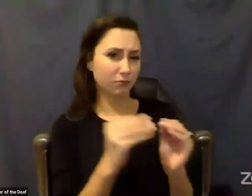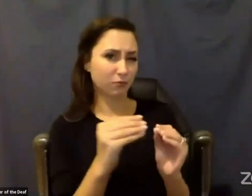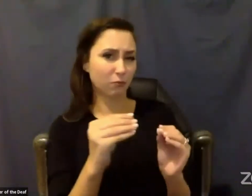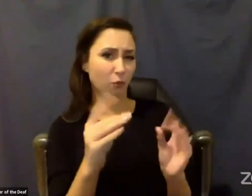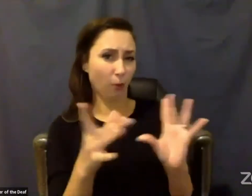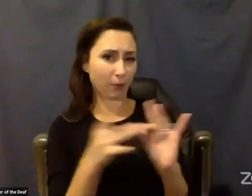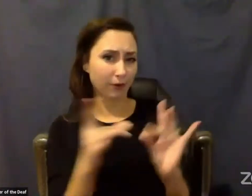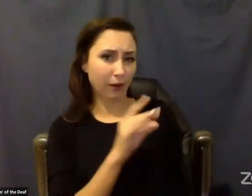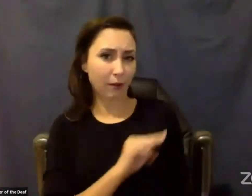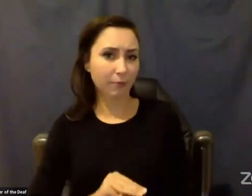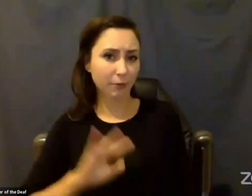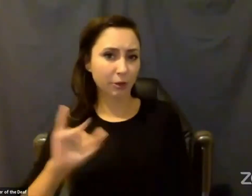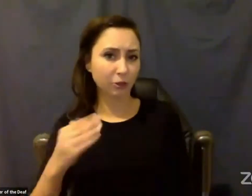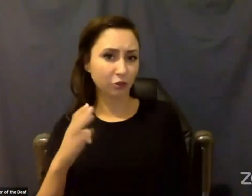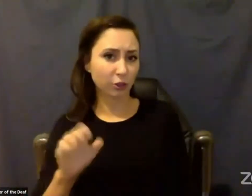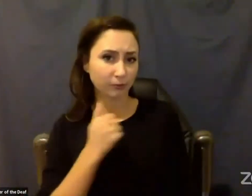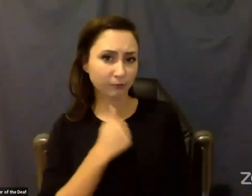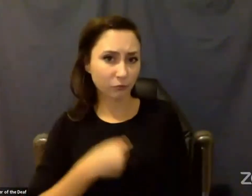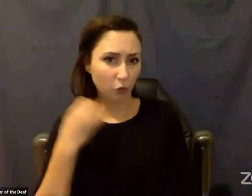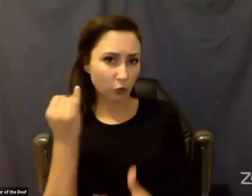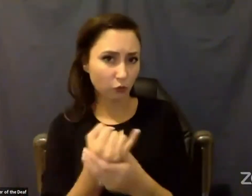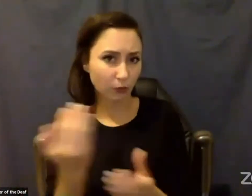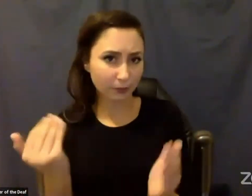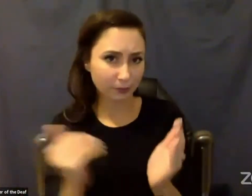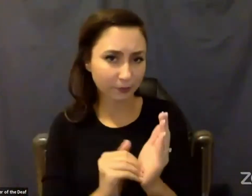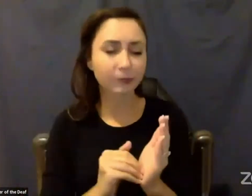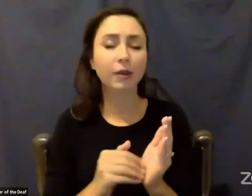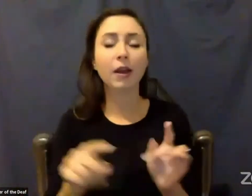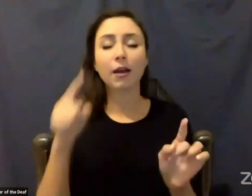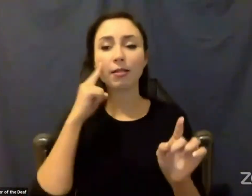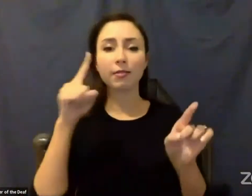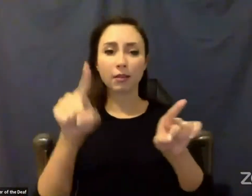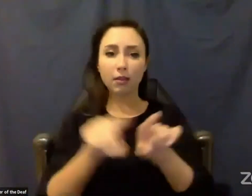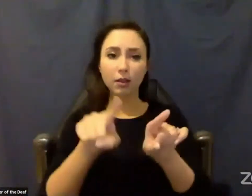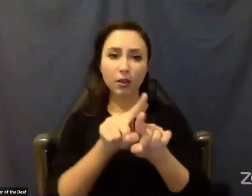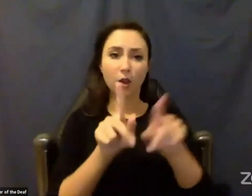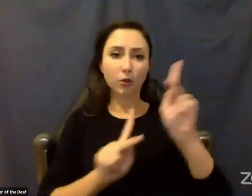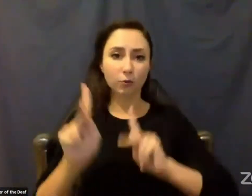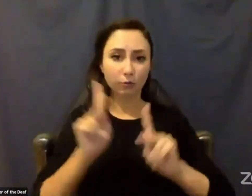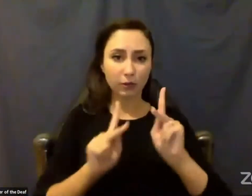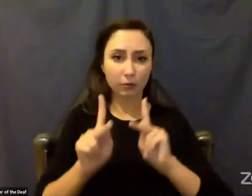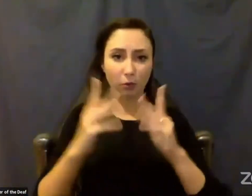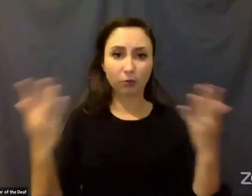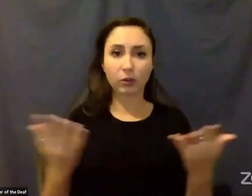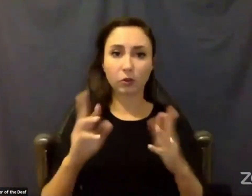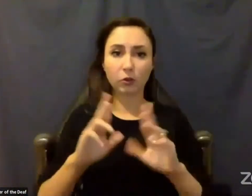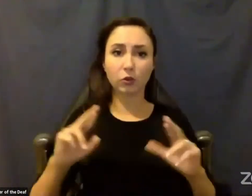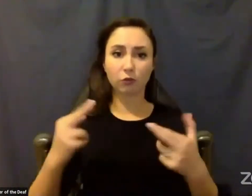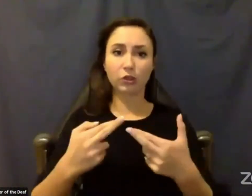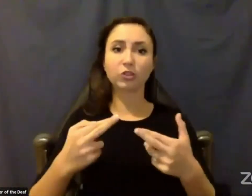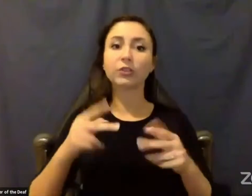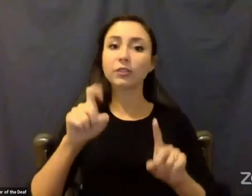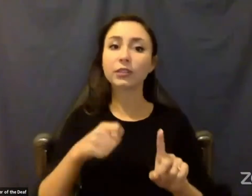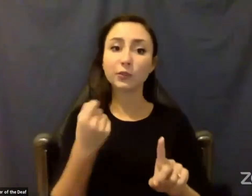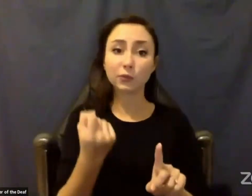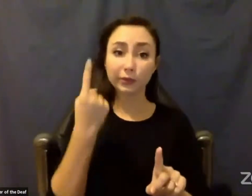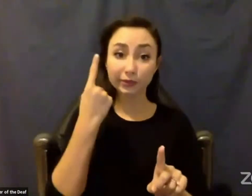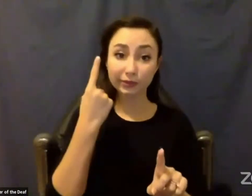on interjecting here. But I think also folks in the region need to understand